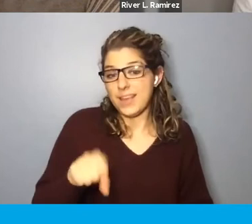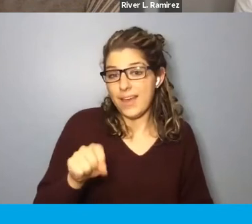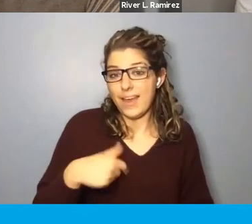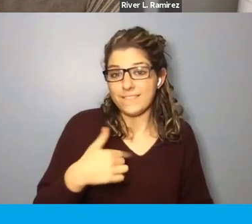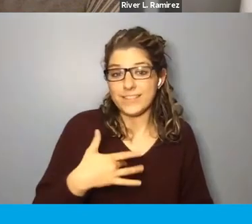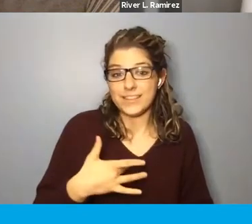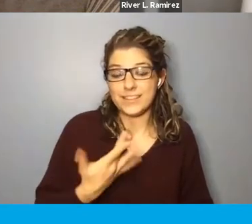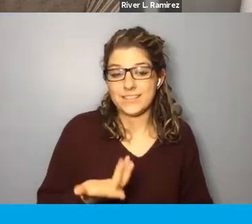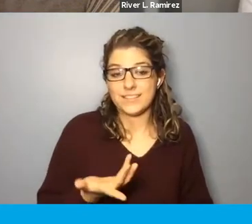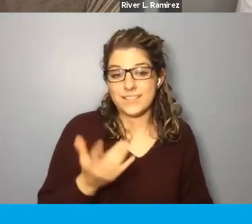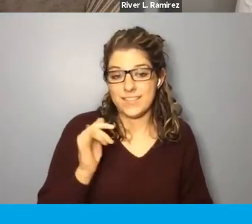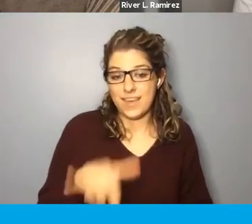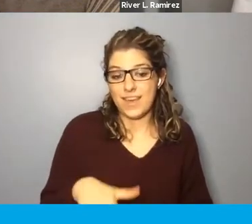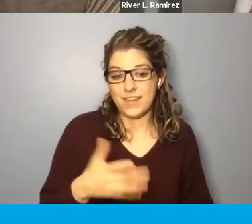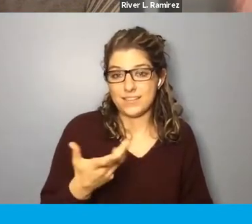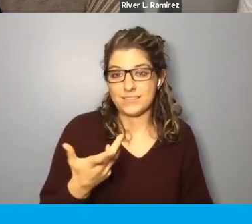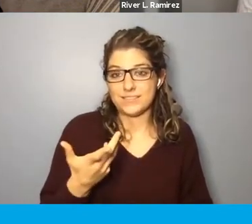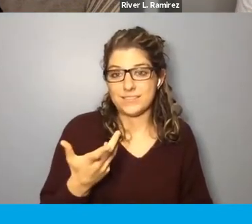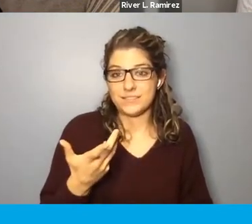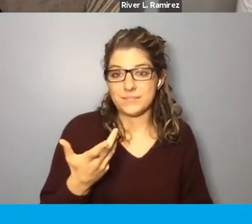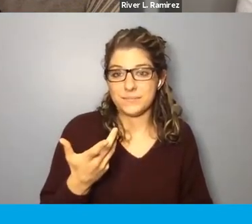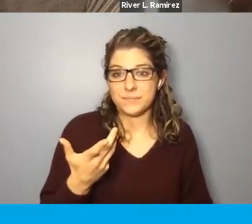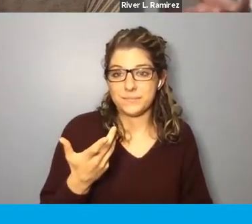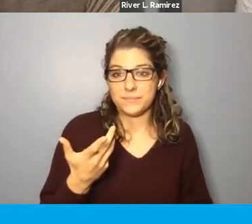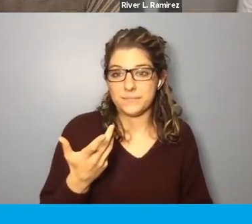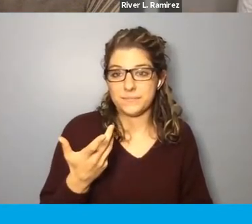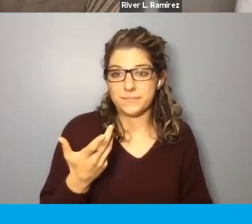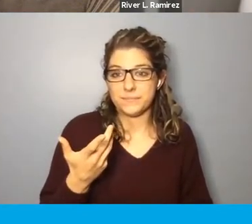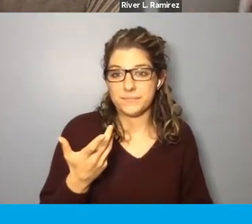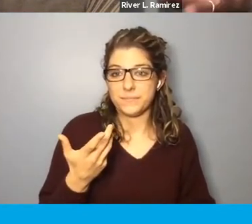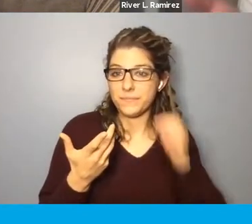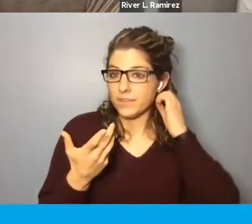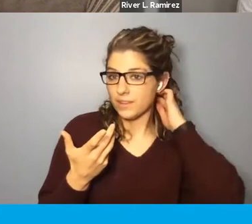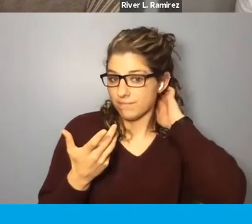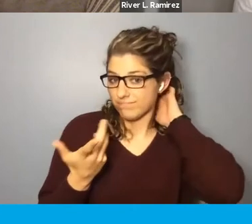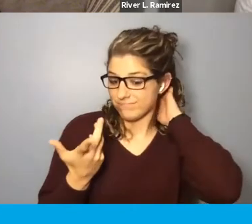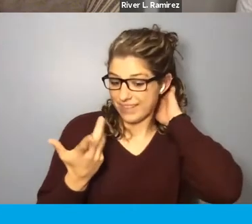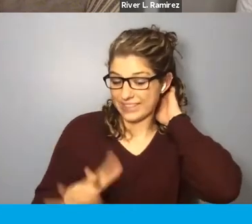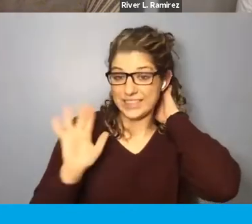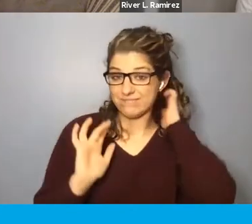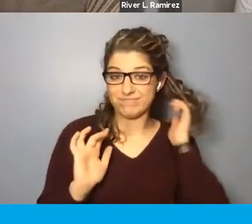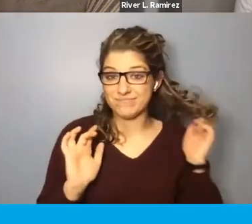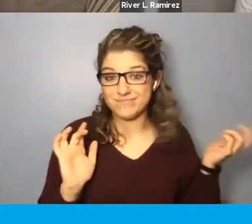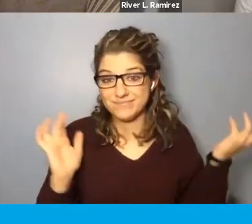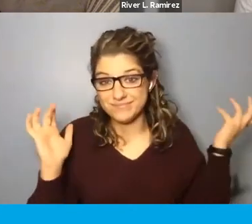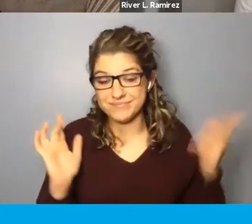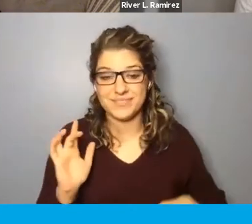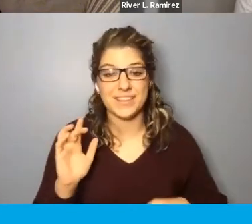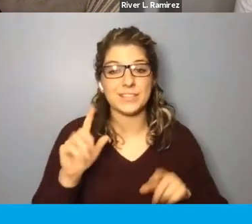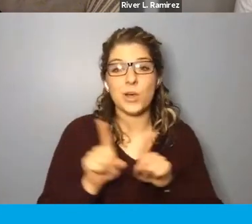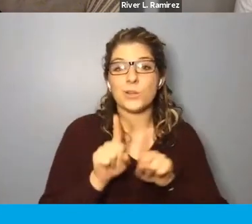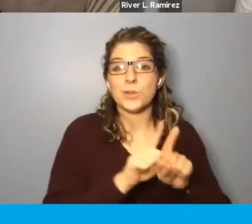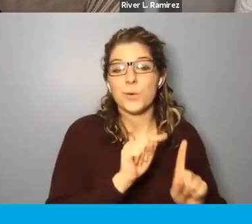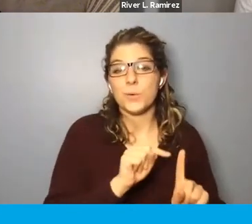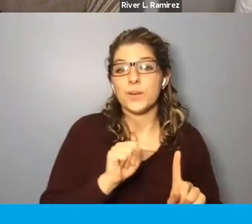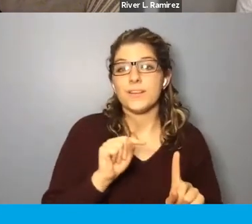like that the beginning is it. Yes. It's like, it's also